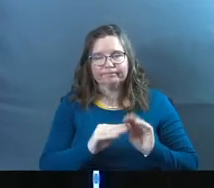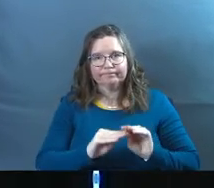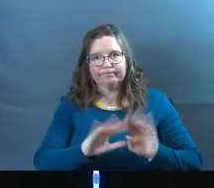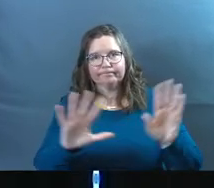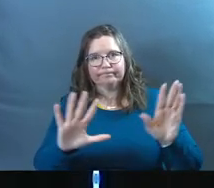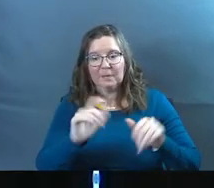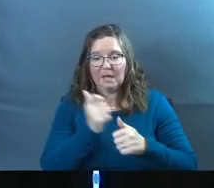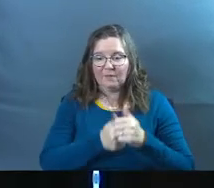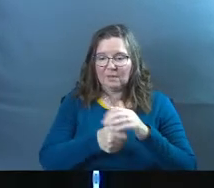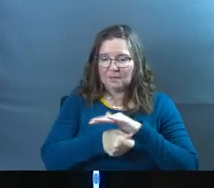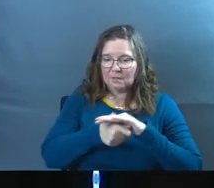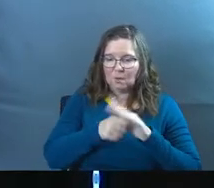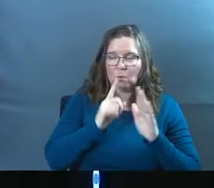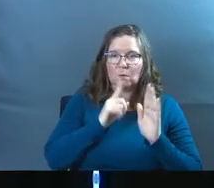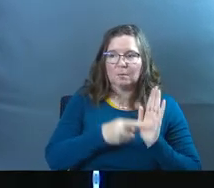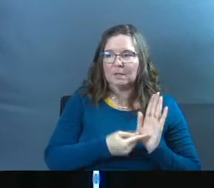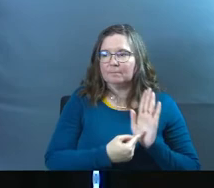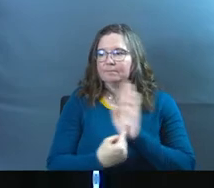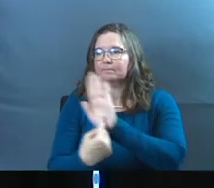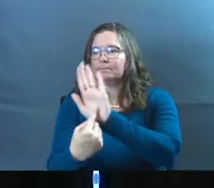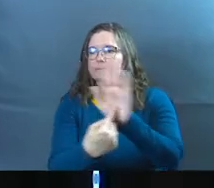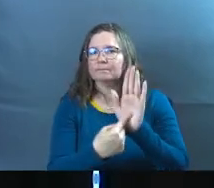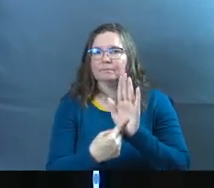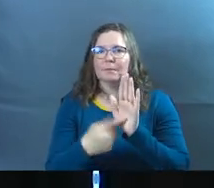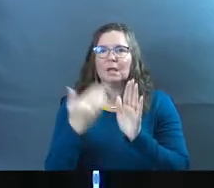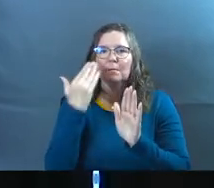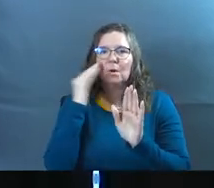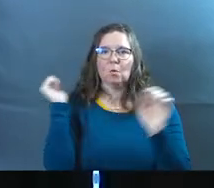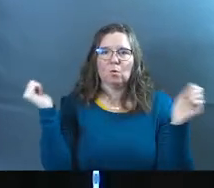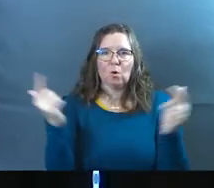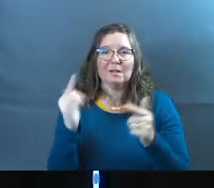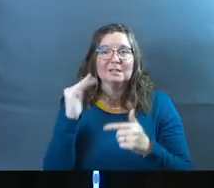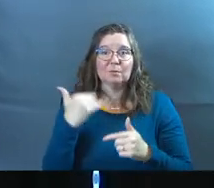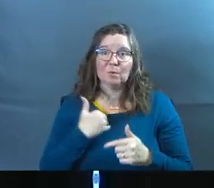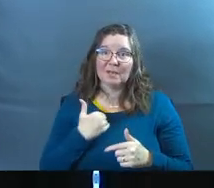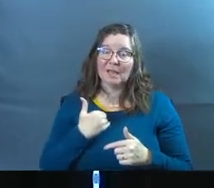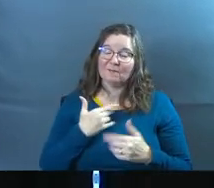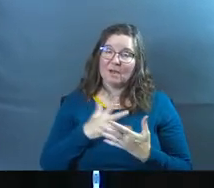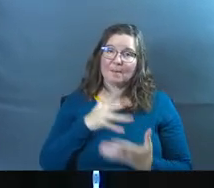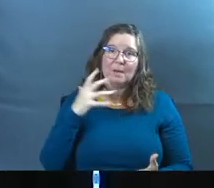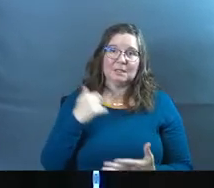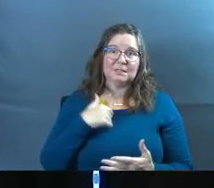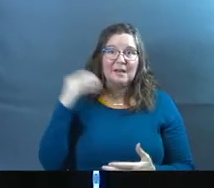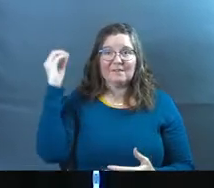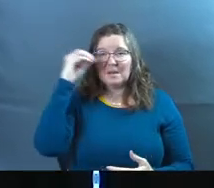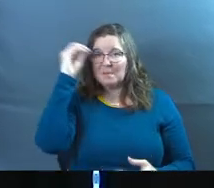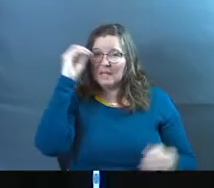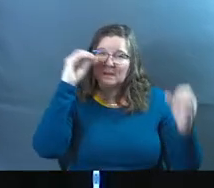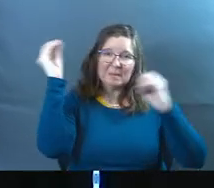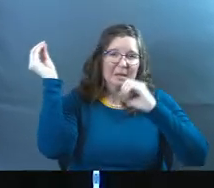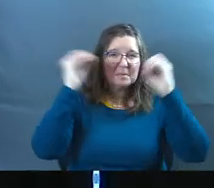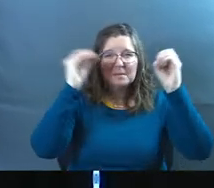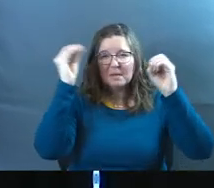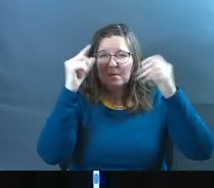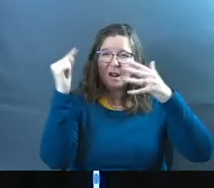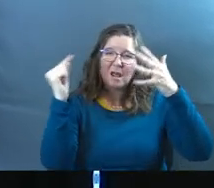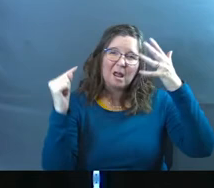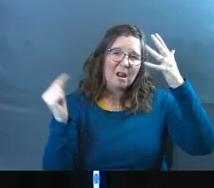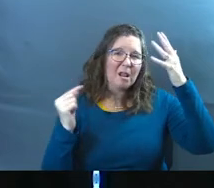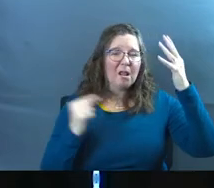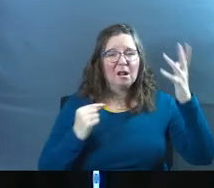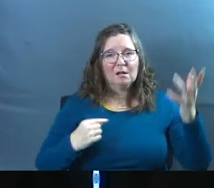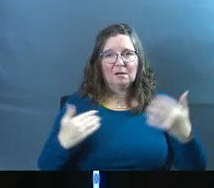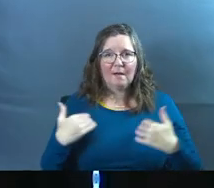and everything that is concealed will be brought to light and made known to all. It seems like we've got an abundance of opinions and